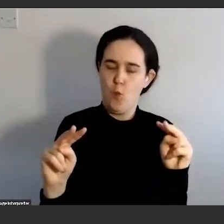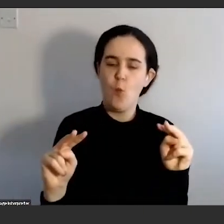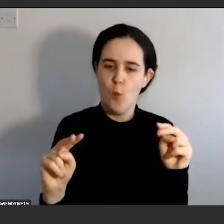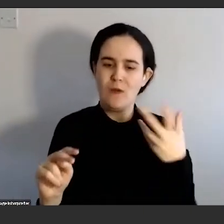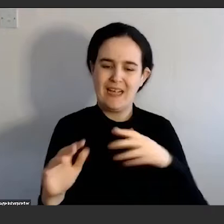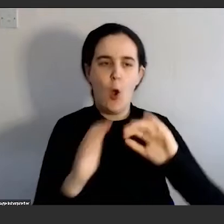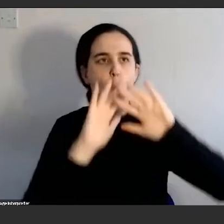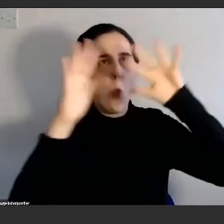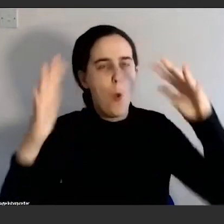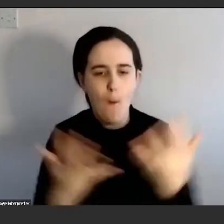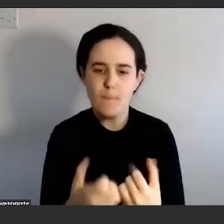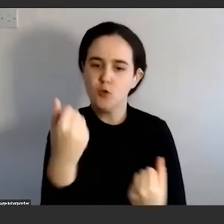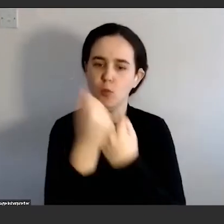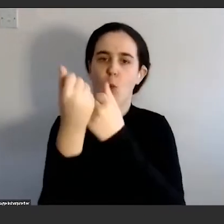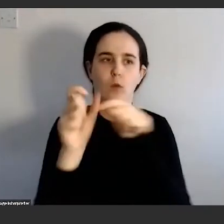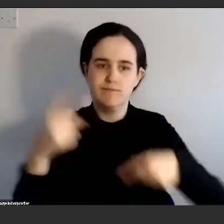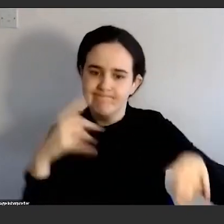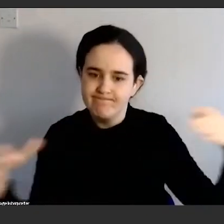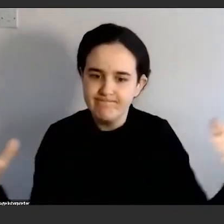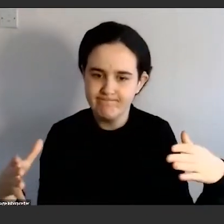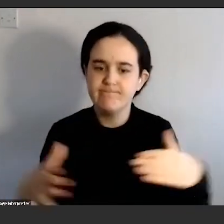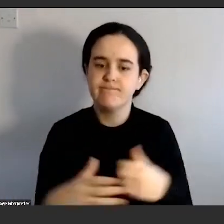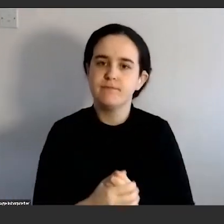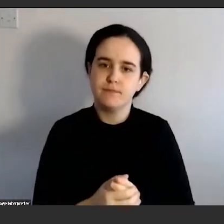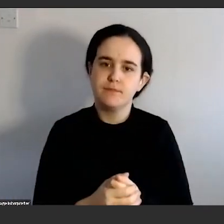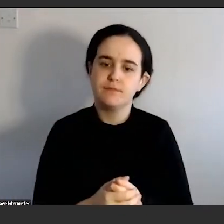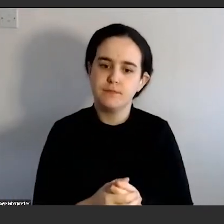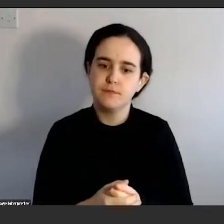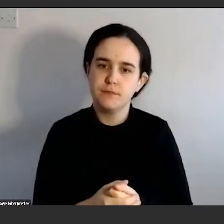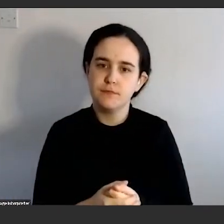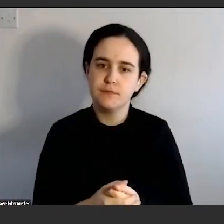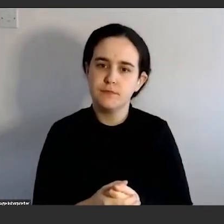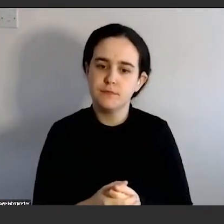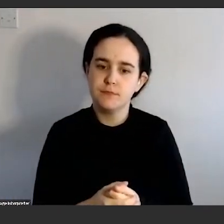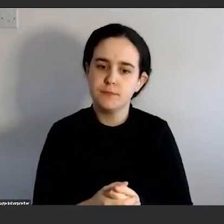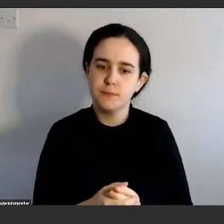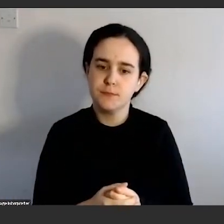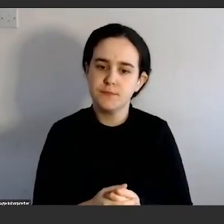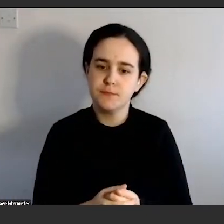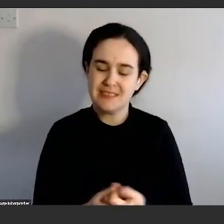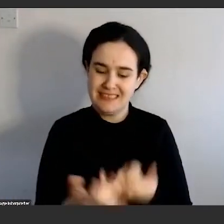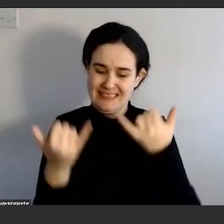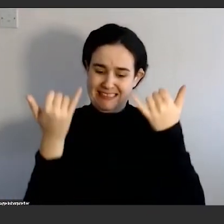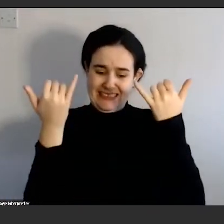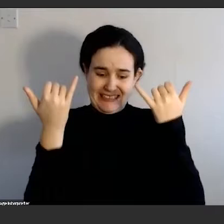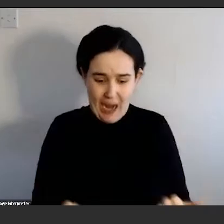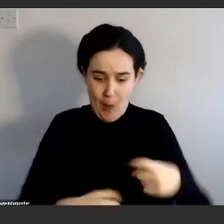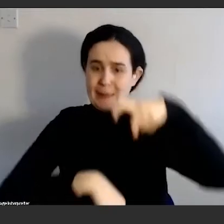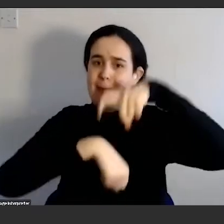see things differently. The time is now to be inclusive in